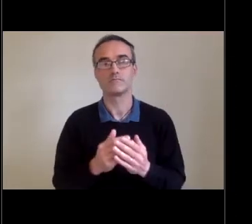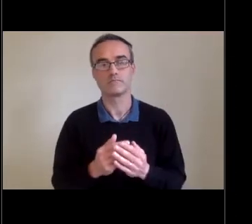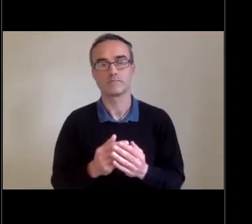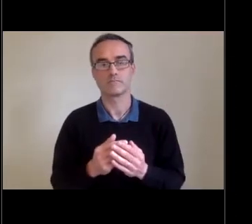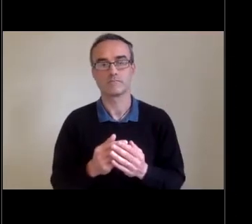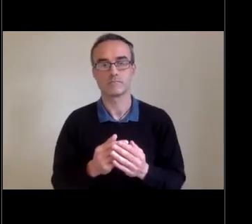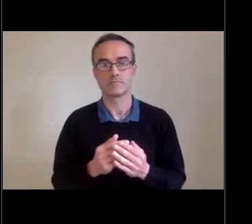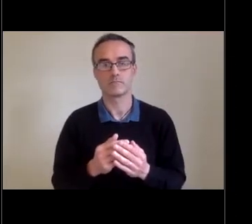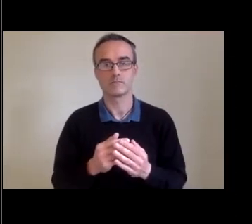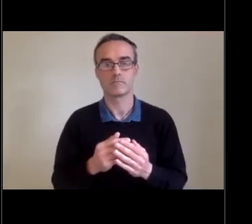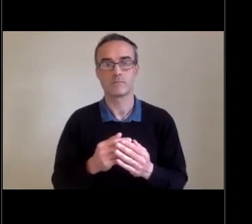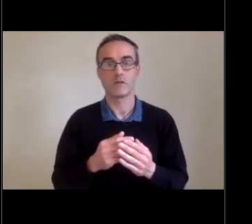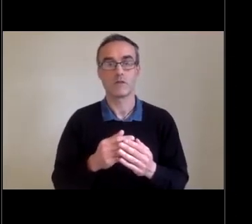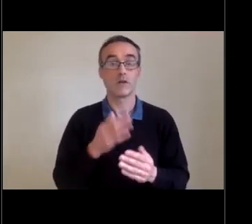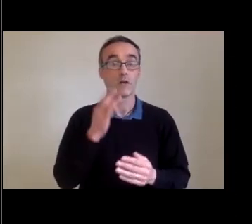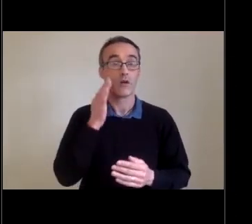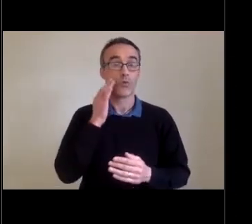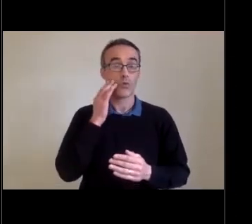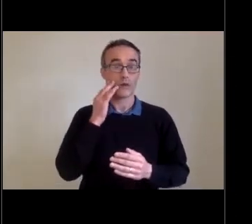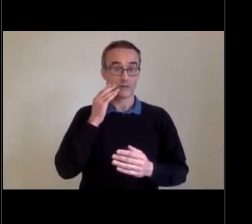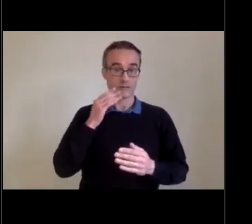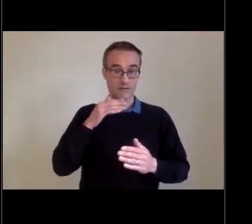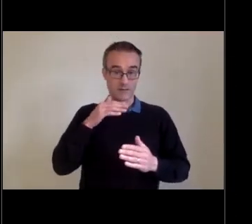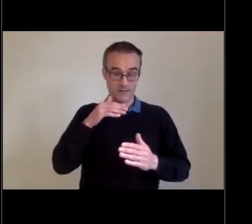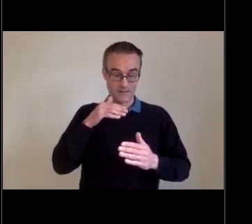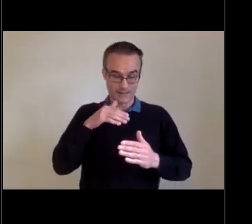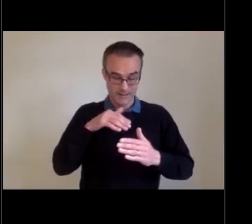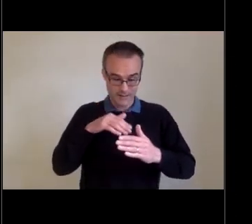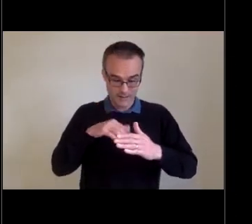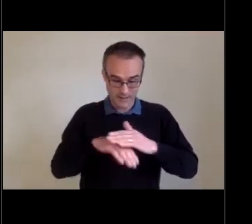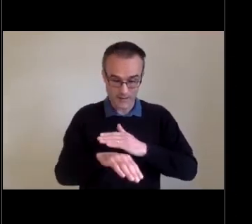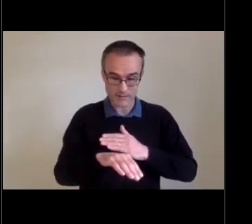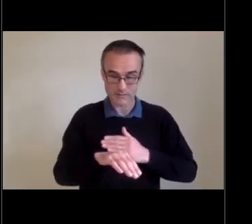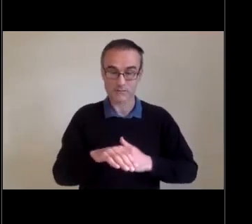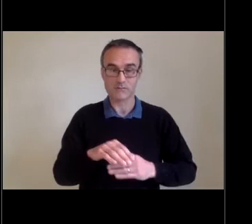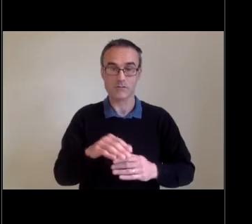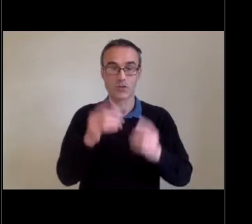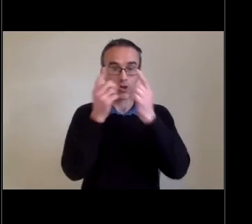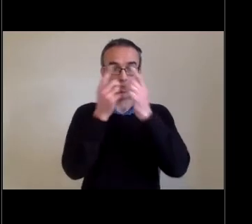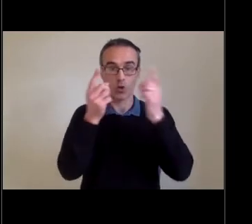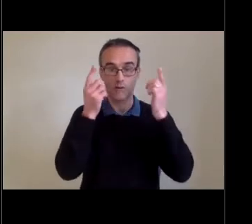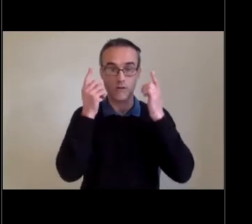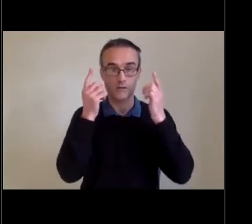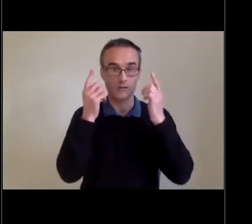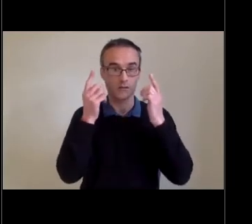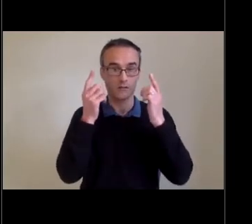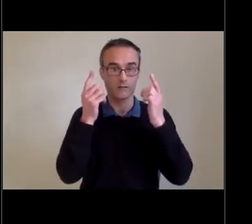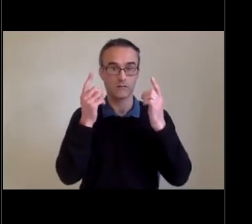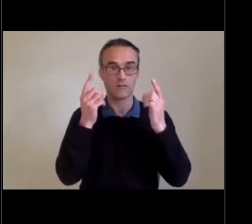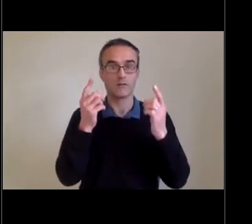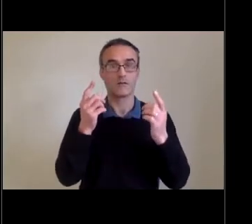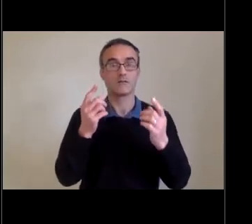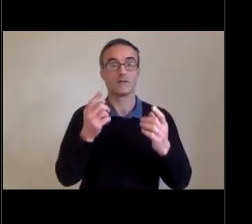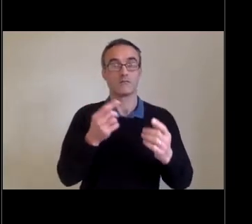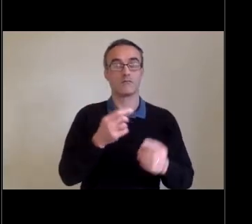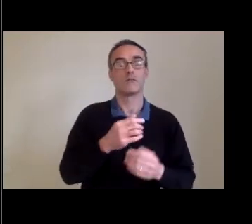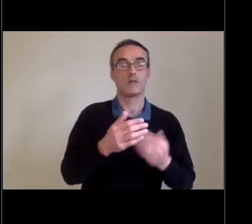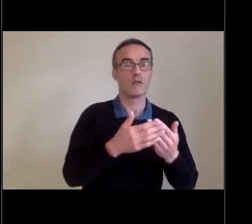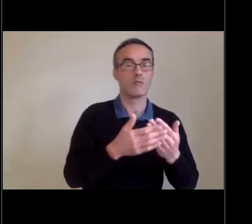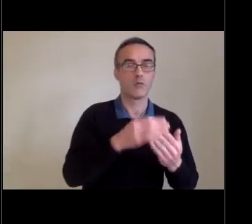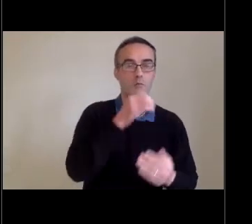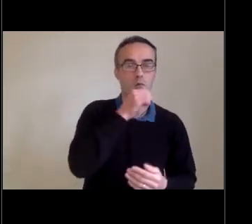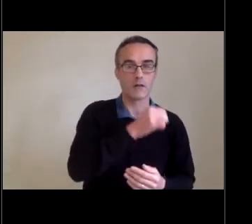entering the university becomes skewed. For example, the male have